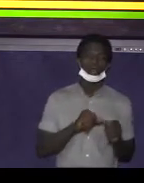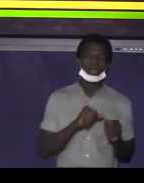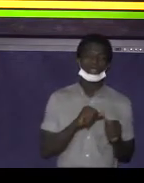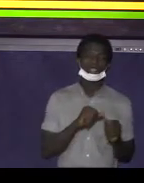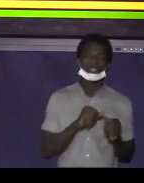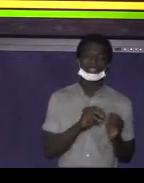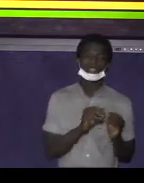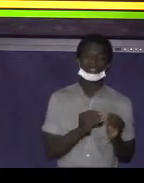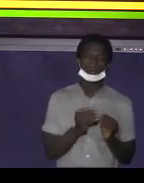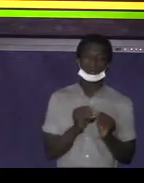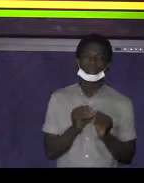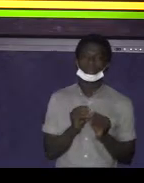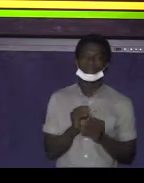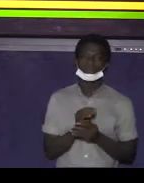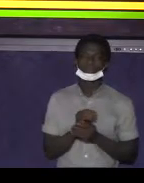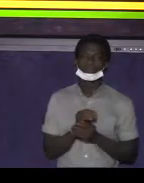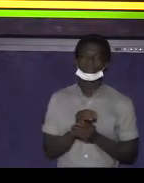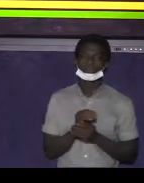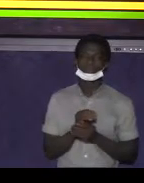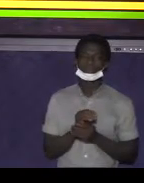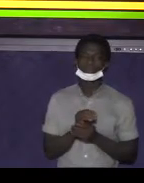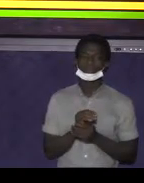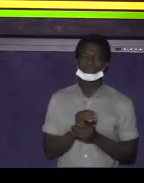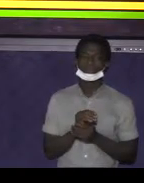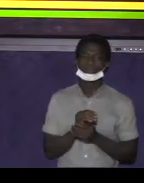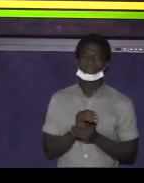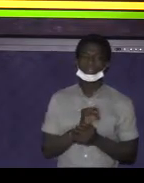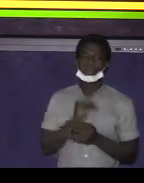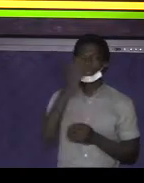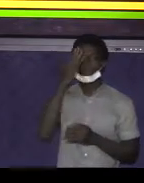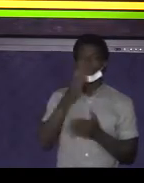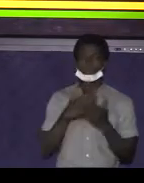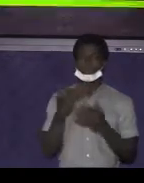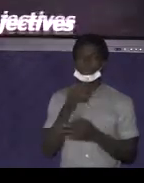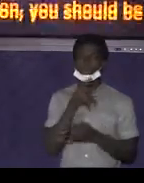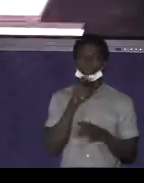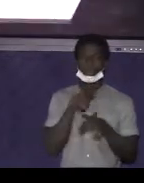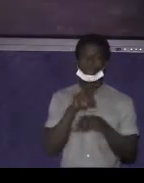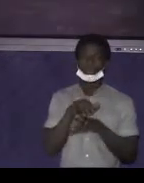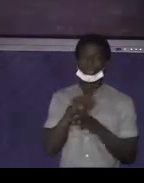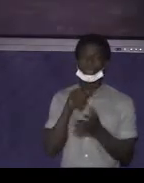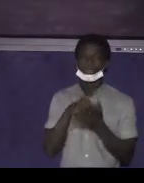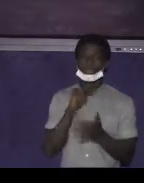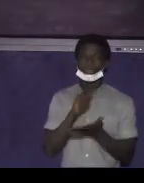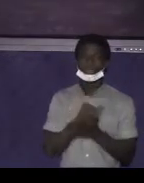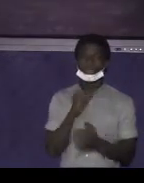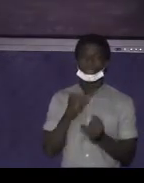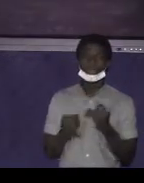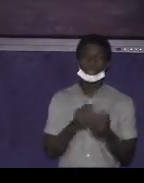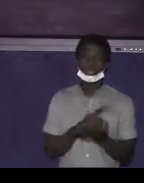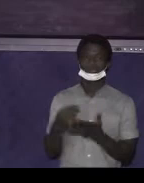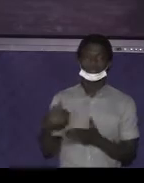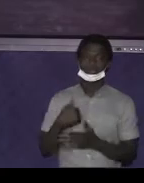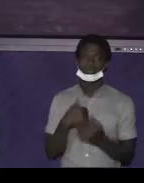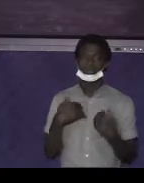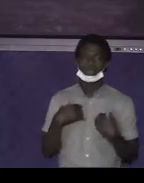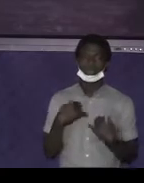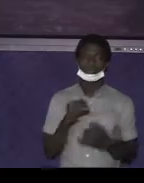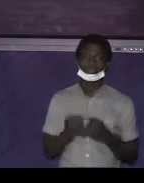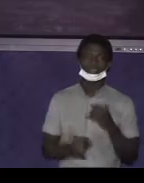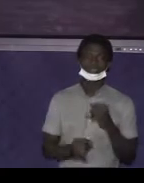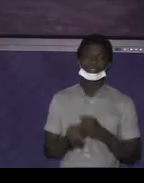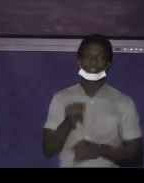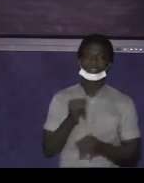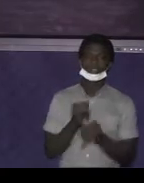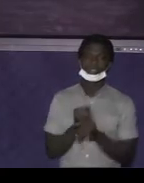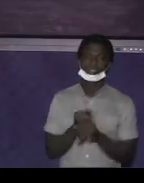organization. International what? Organization. I know some of you are looking at it that last week we had international